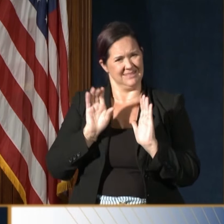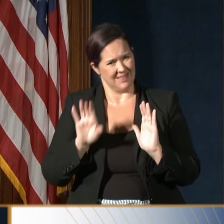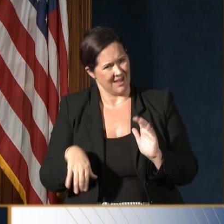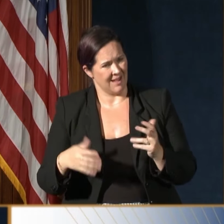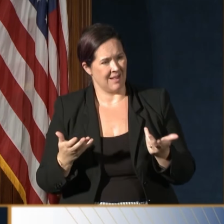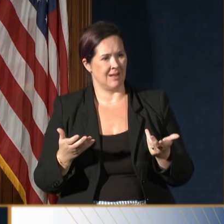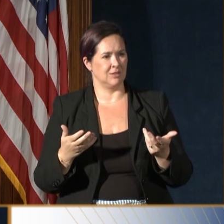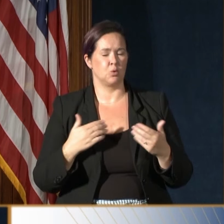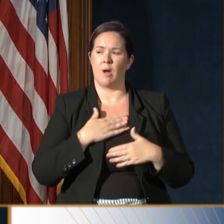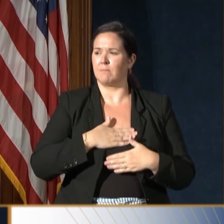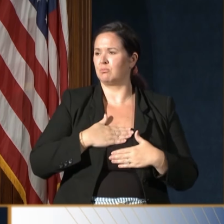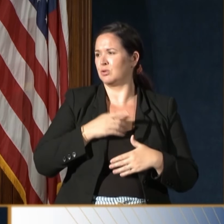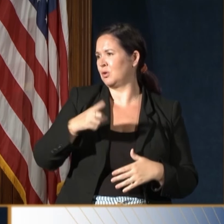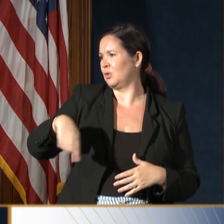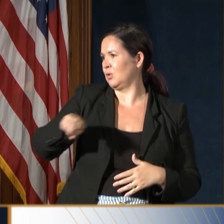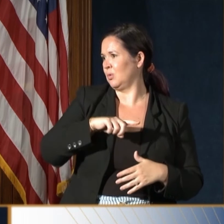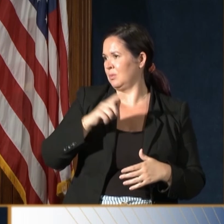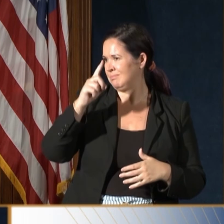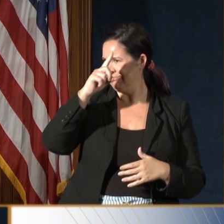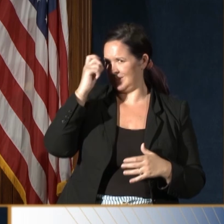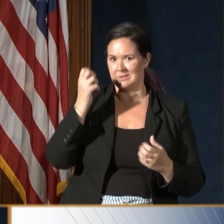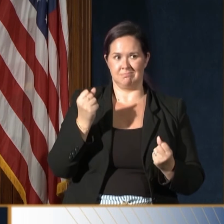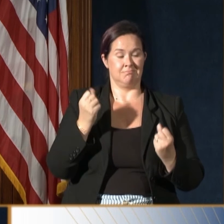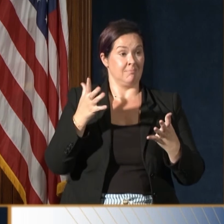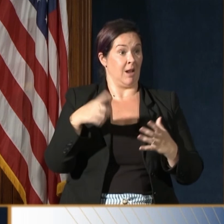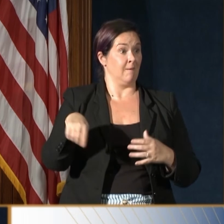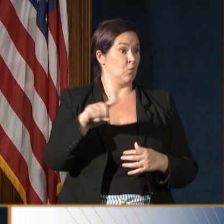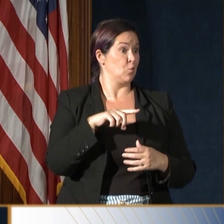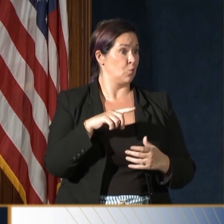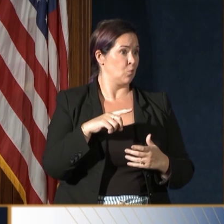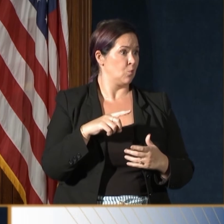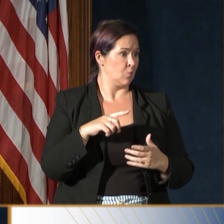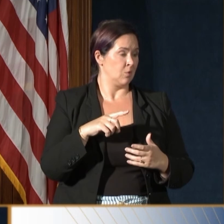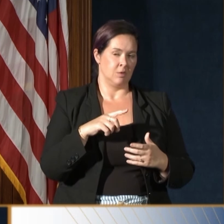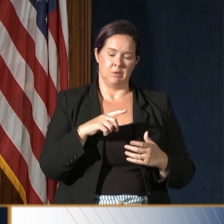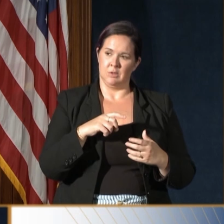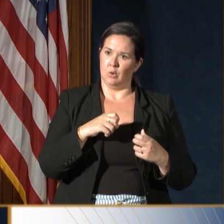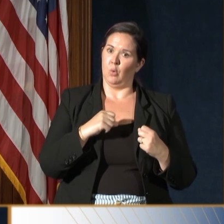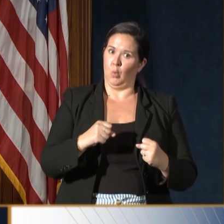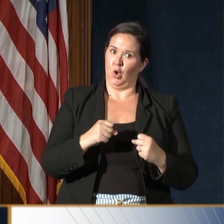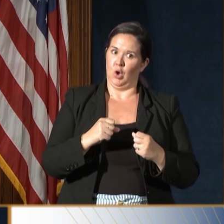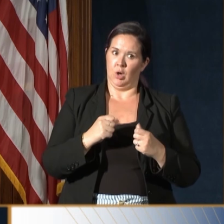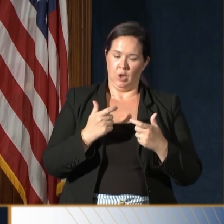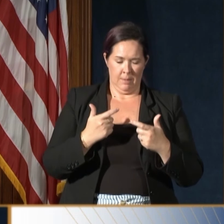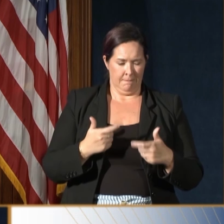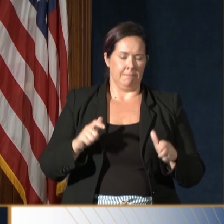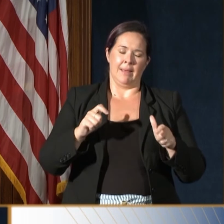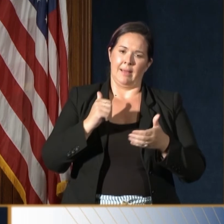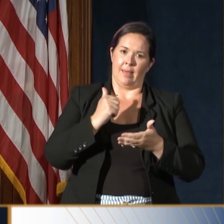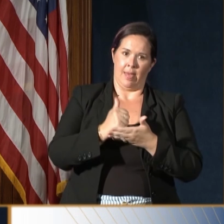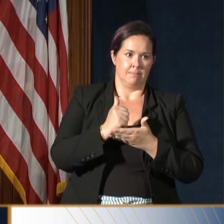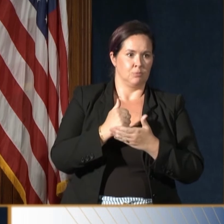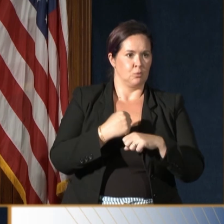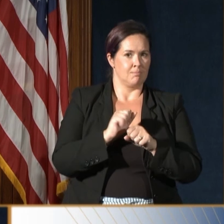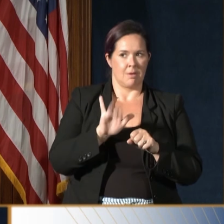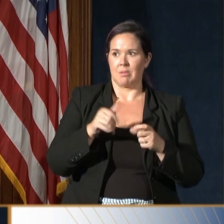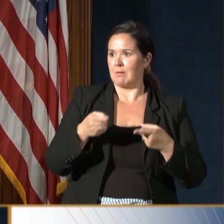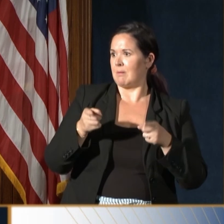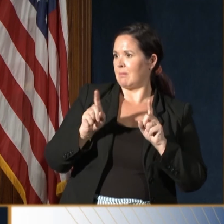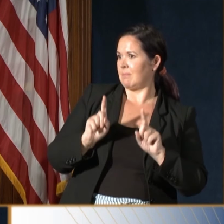everybody in this room because I know so many of you were extraordinarily helpful in that effort. And